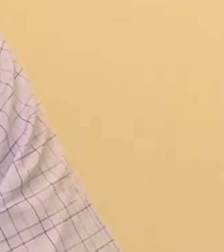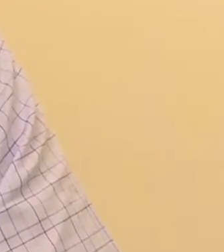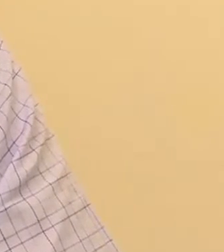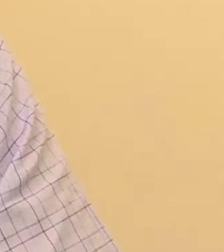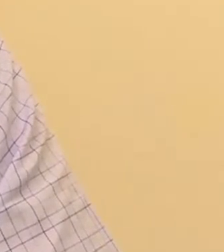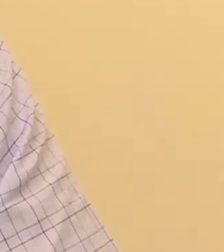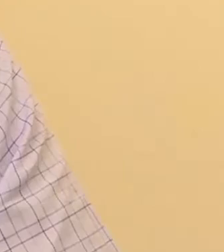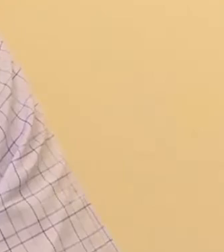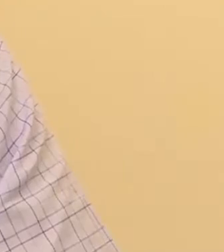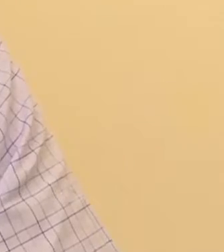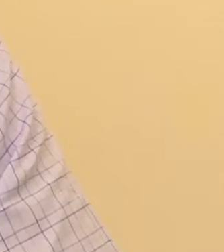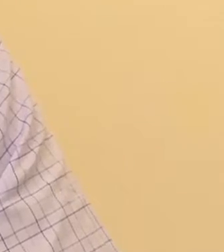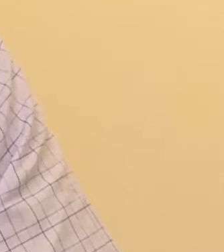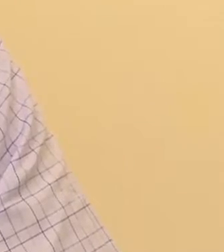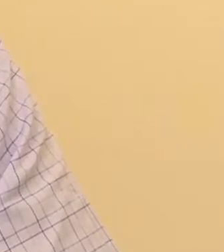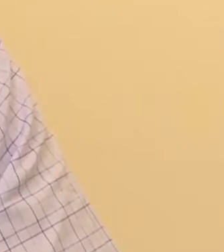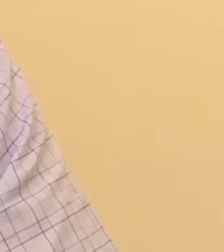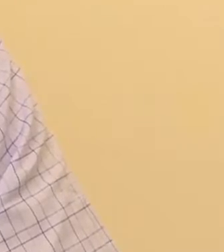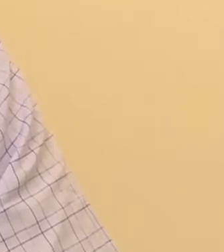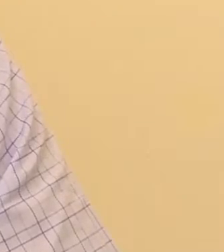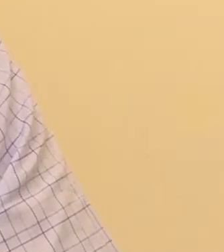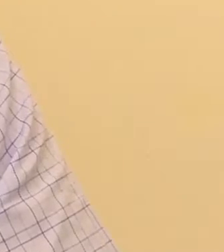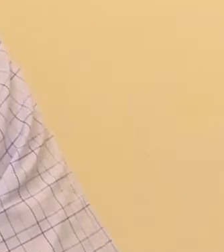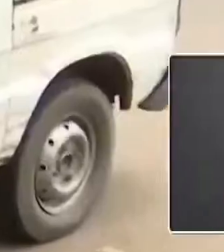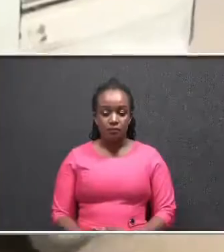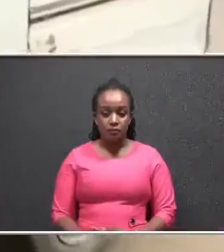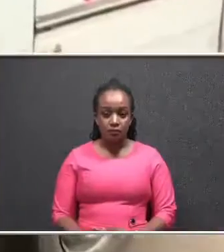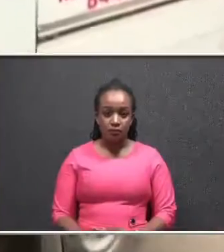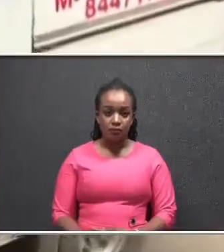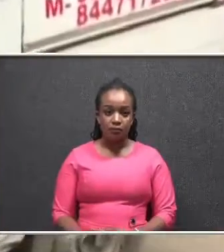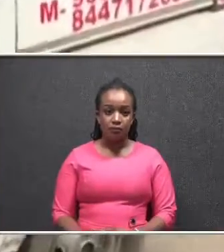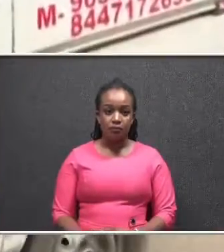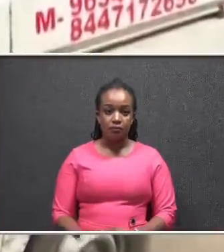mutilating, it causes mutilation. If it has affected the eye, one has to remove the eye.